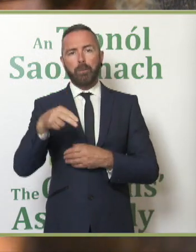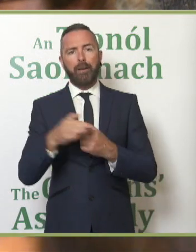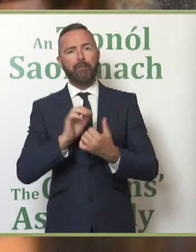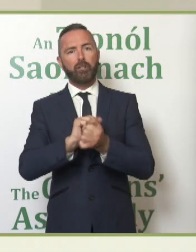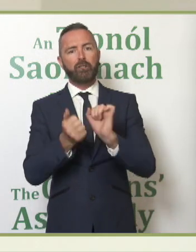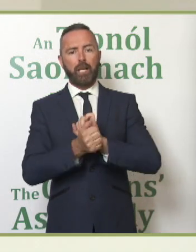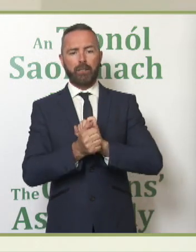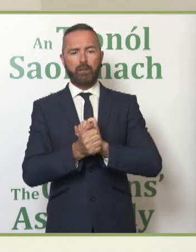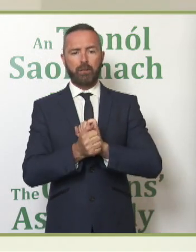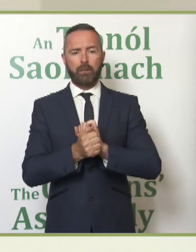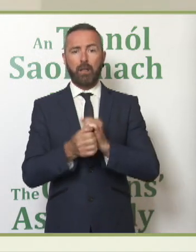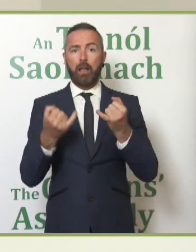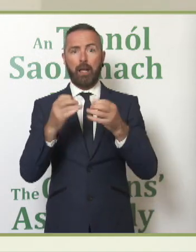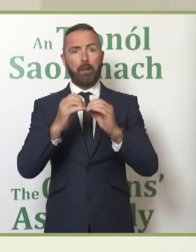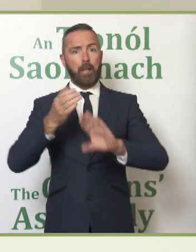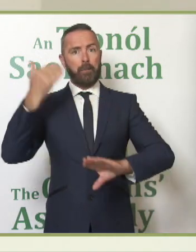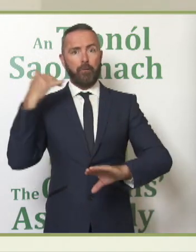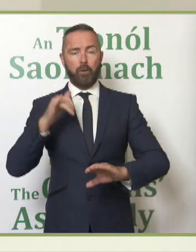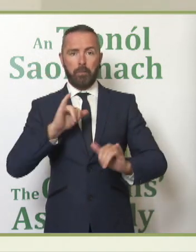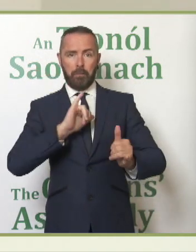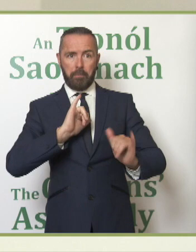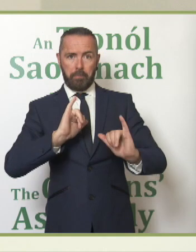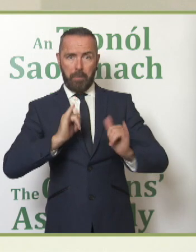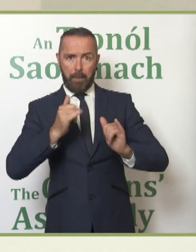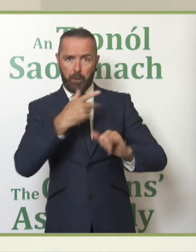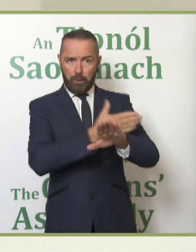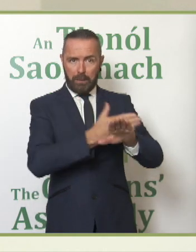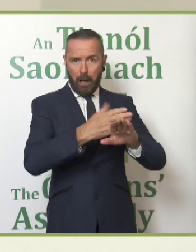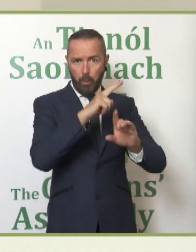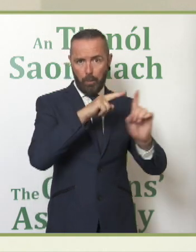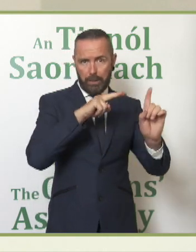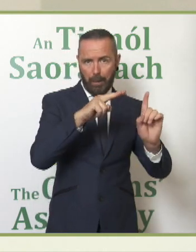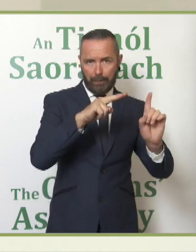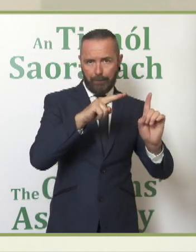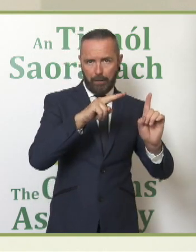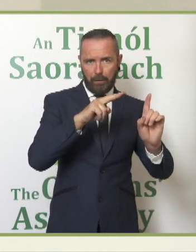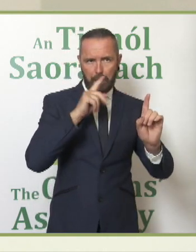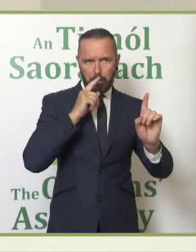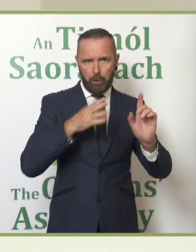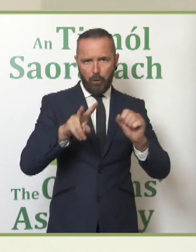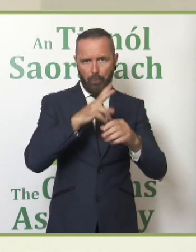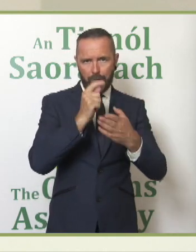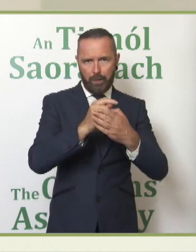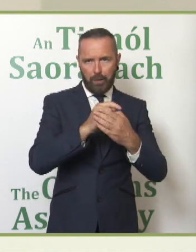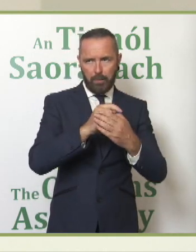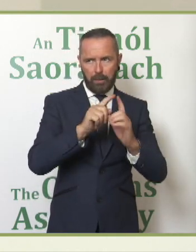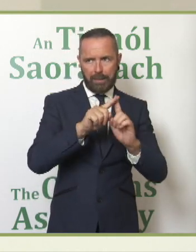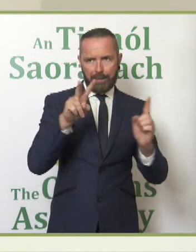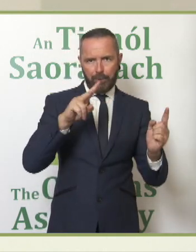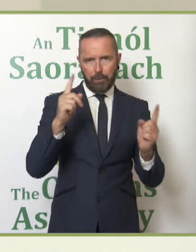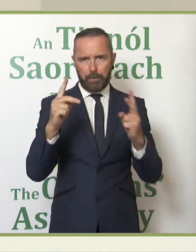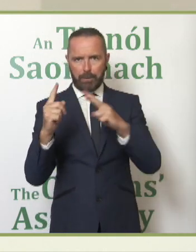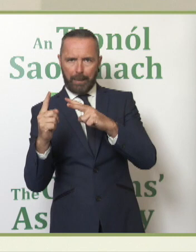remarks, you may change your view as you move along. You might feel there's a possibility for change today, and then you feel it's something different as we move. So